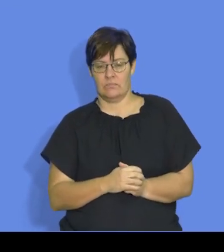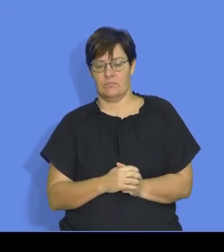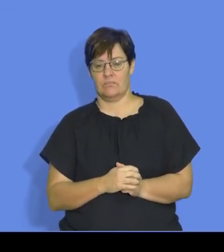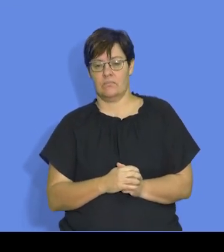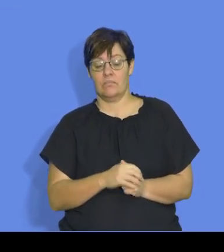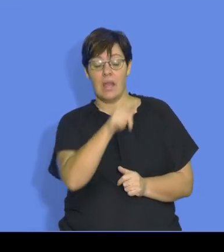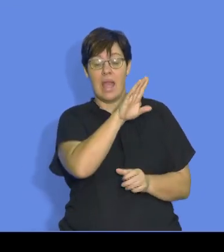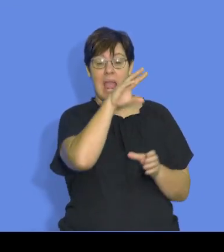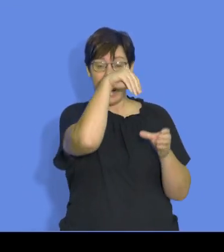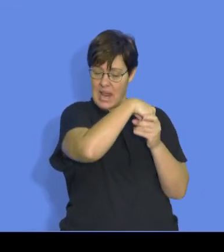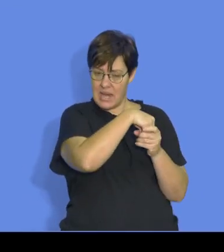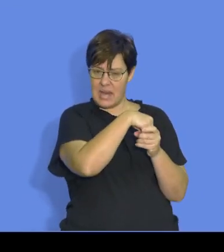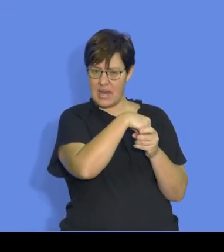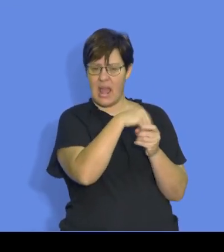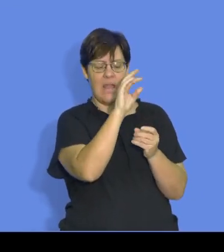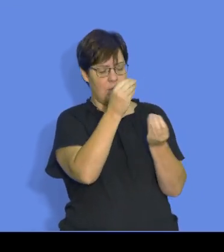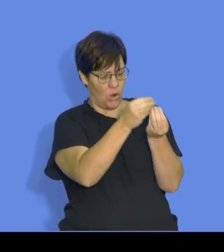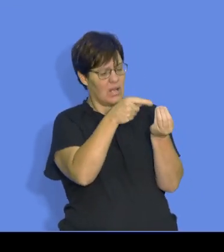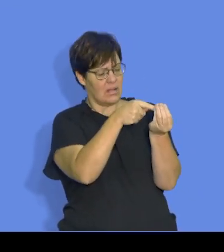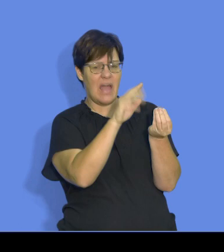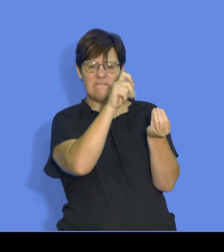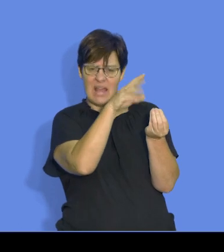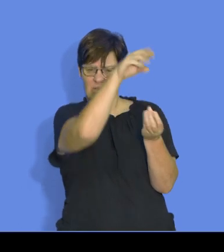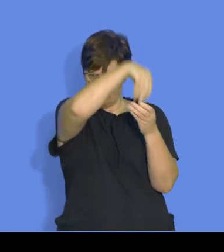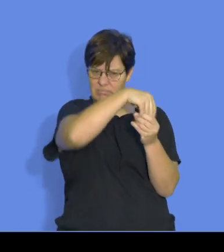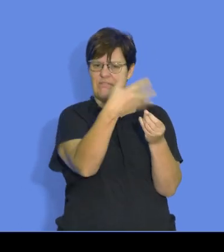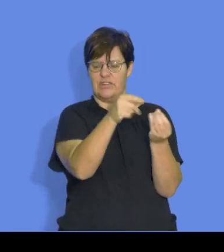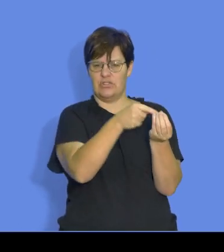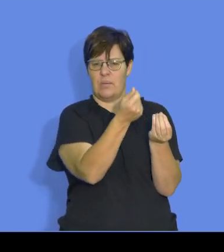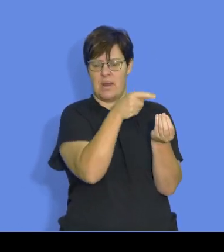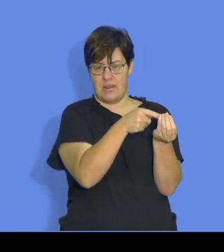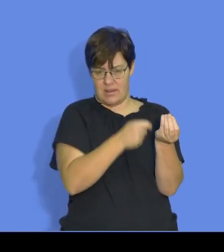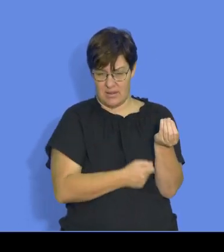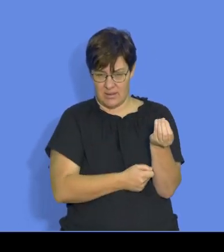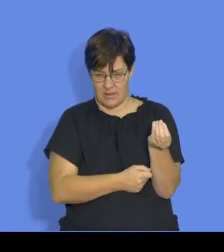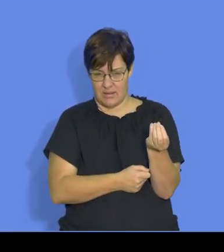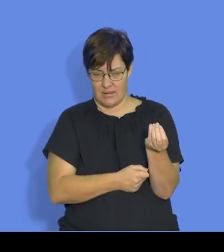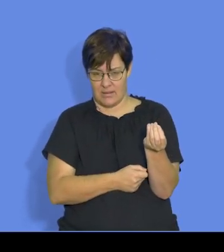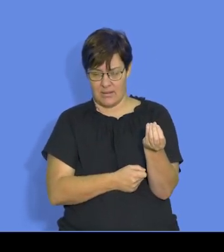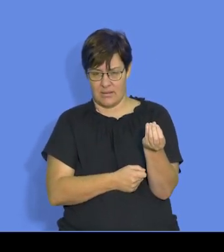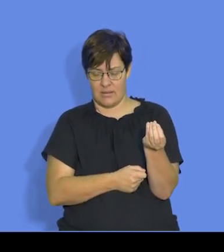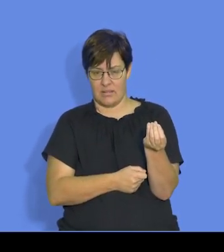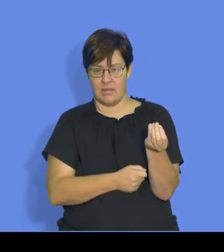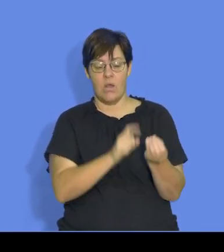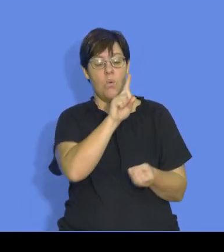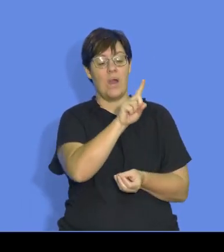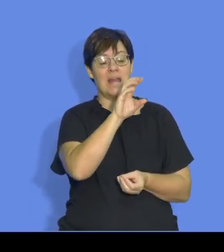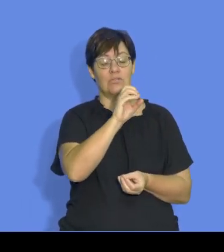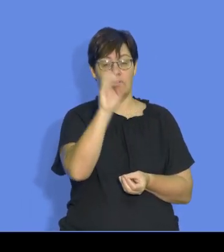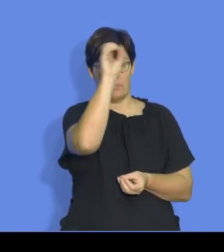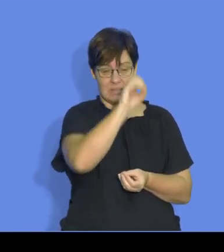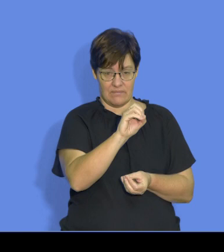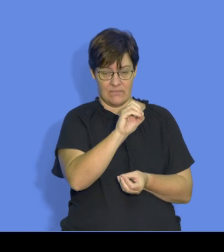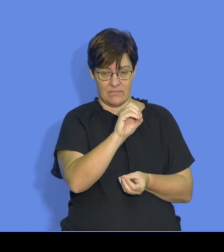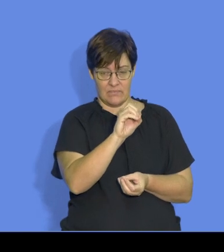Inclusive means that the amount of VAT is included in the price. In other words, 100% would be your